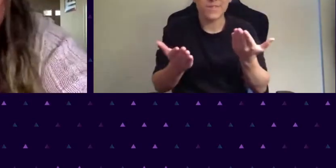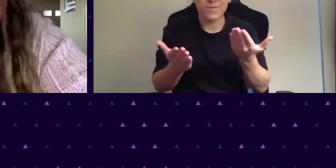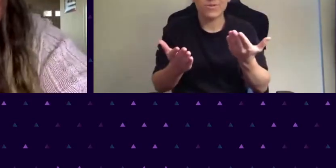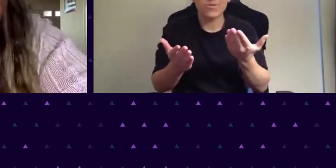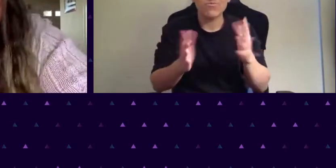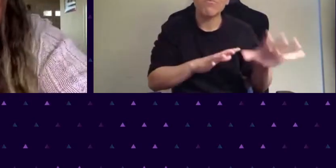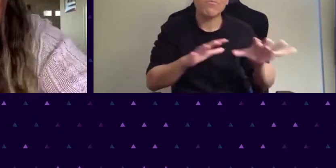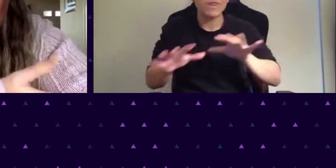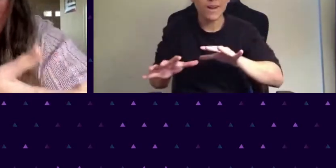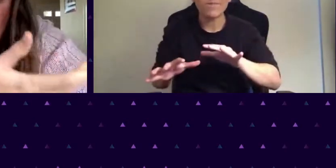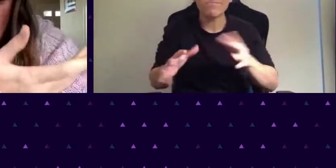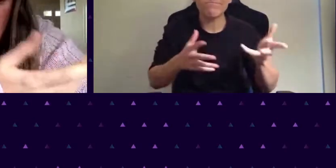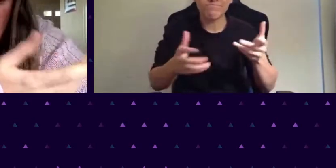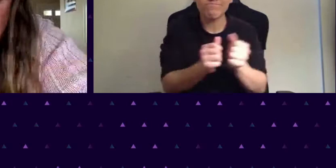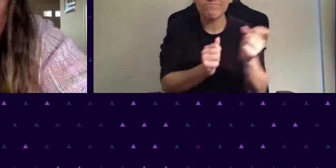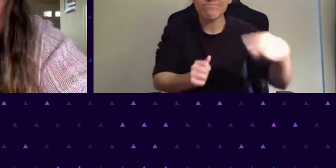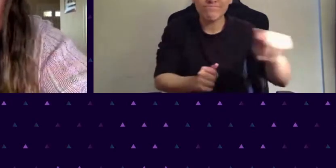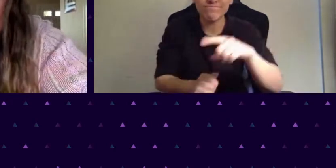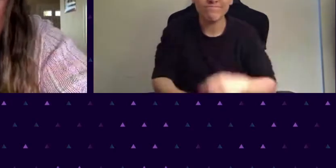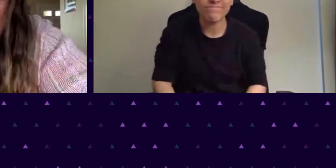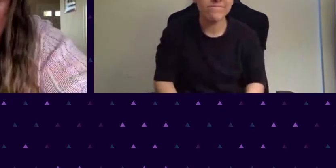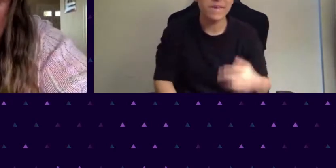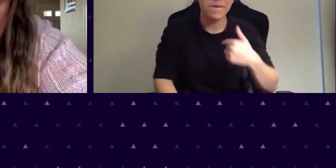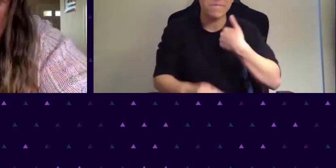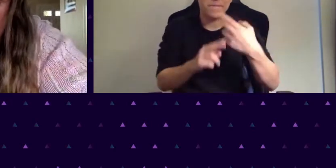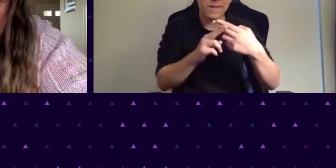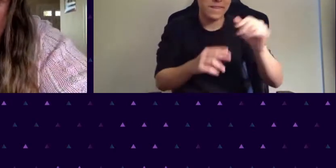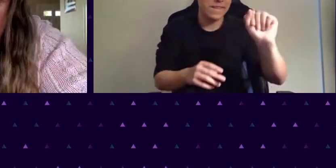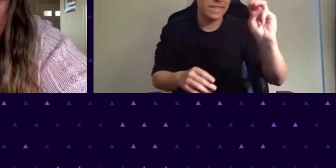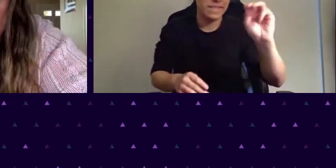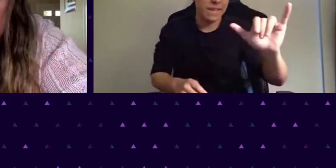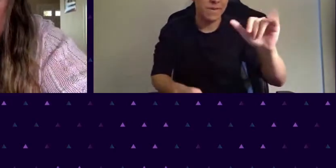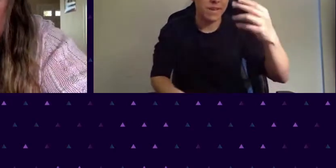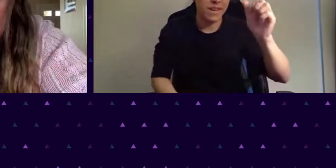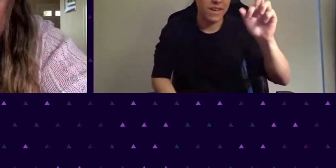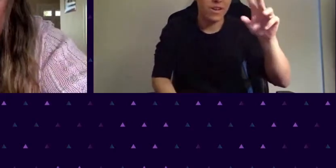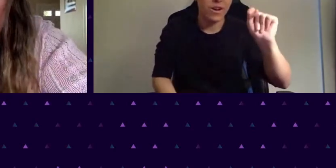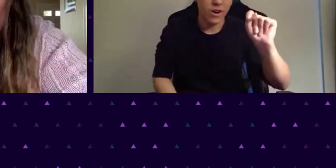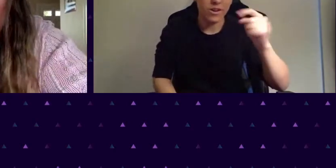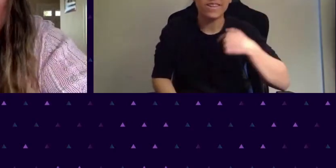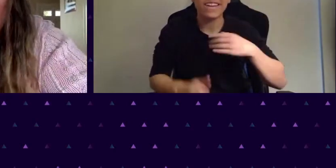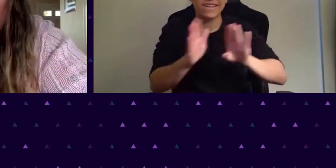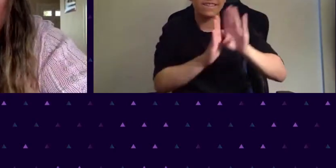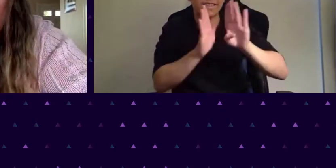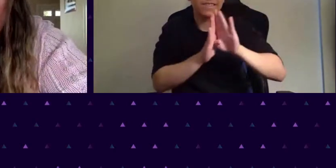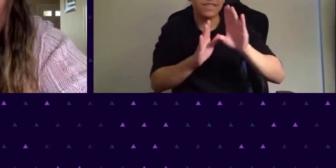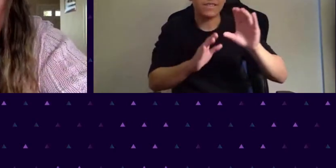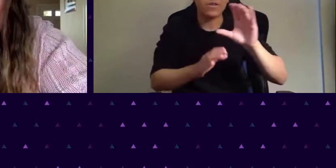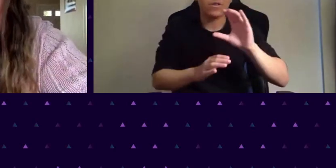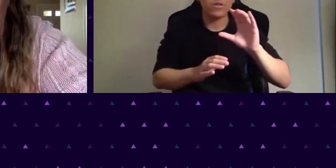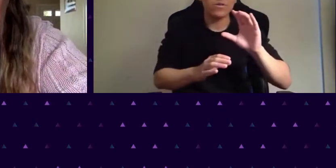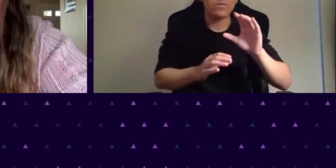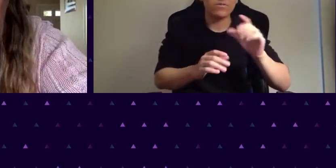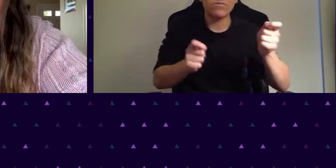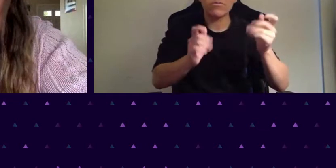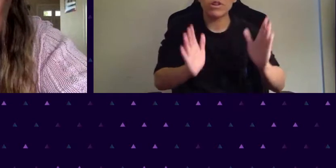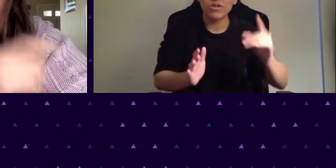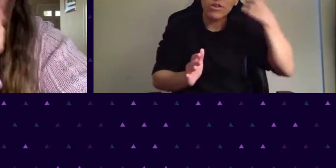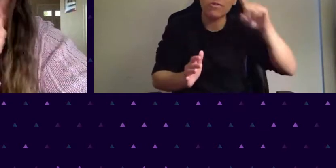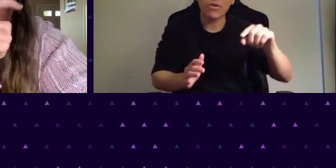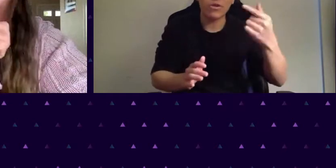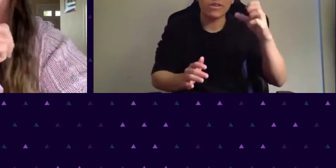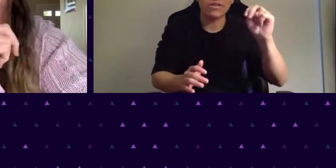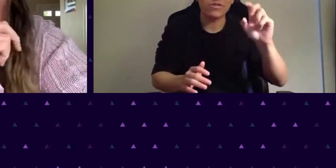out. I am Amy Hart. I am the development coordinator at Gender Justice League, and I am the